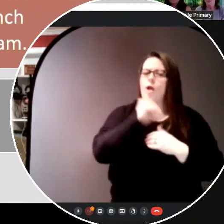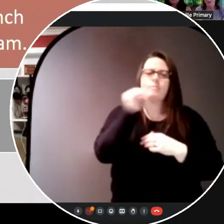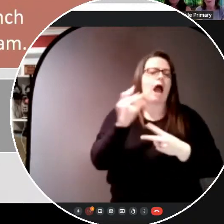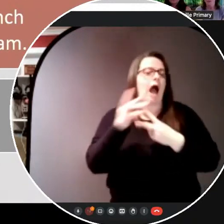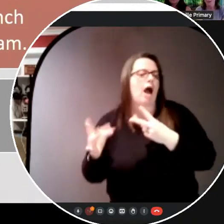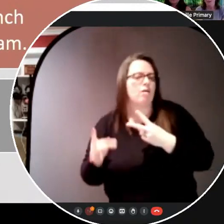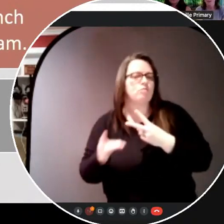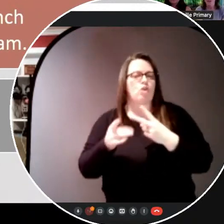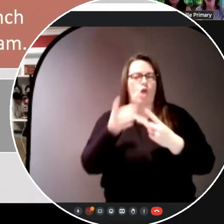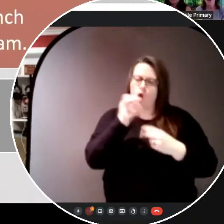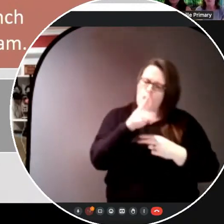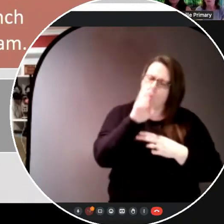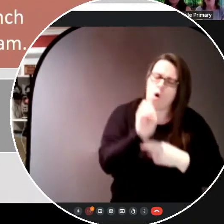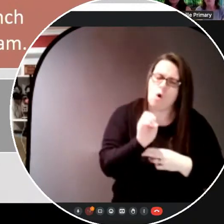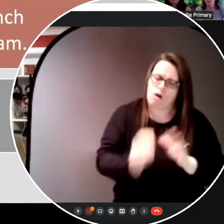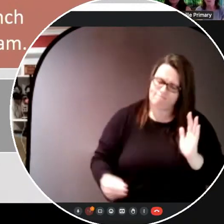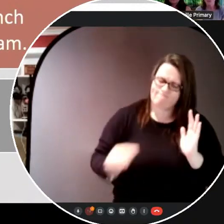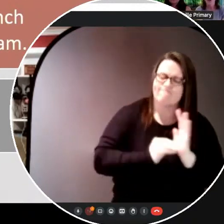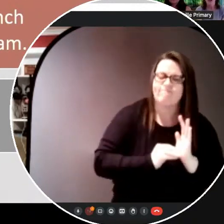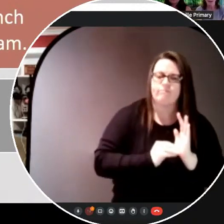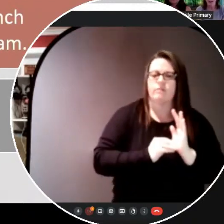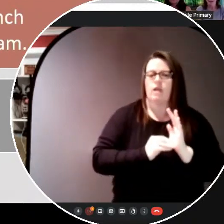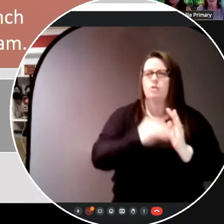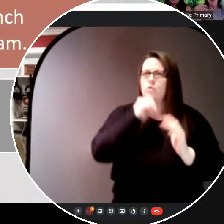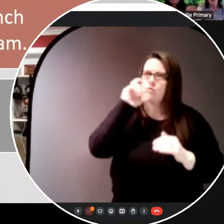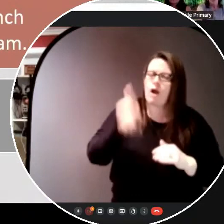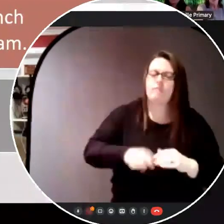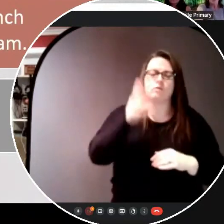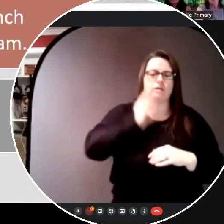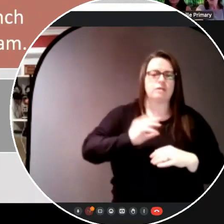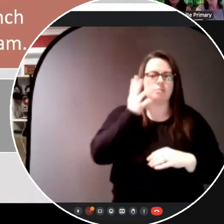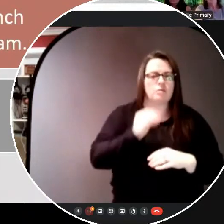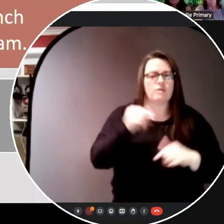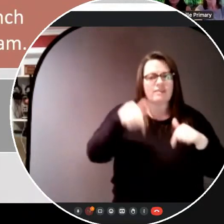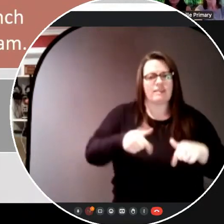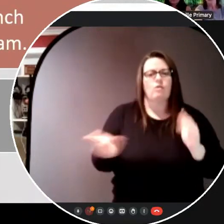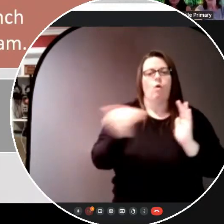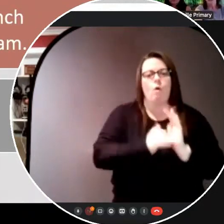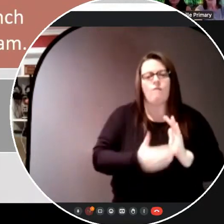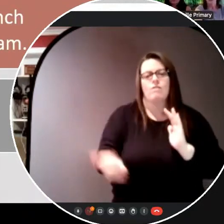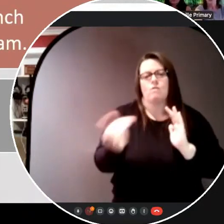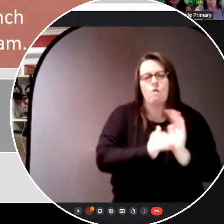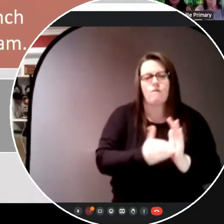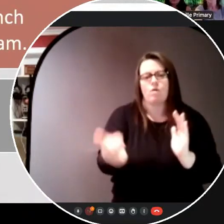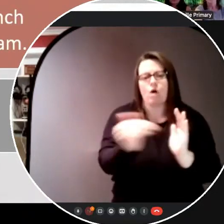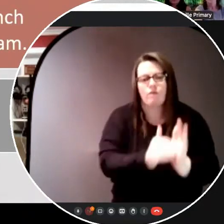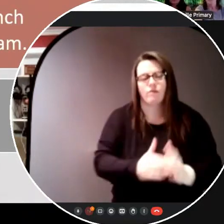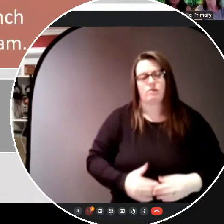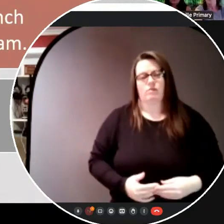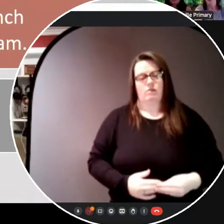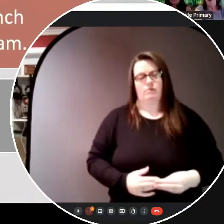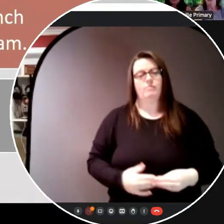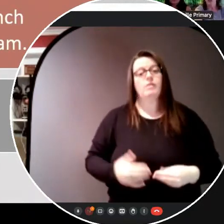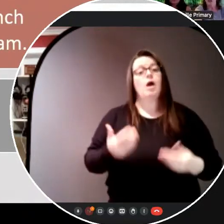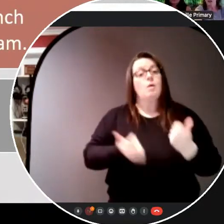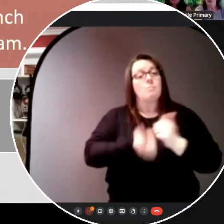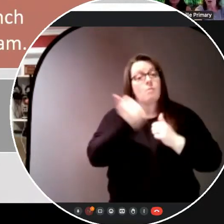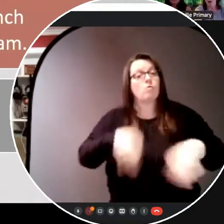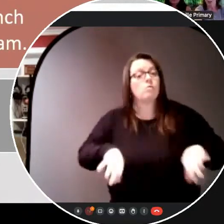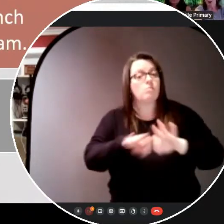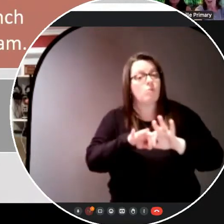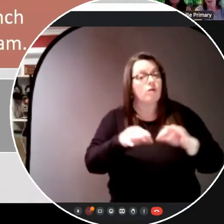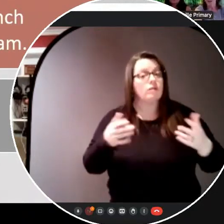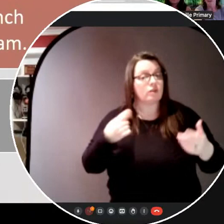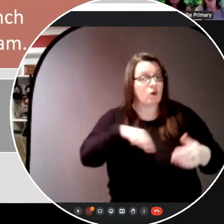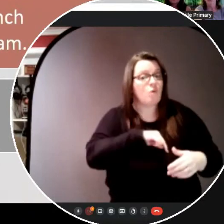not have to face this and go through this again. And most importantly, we'd like to stay informed